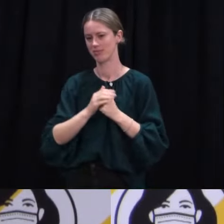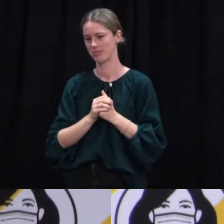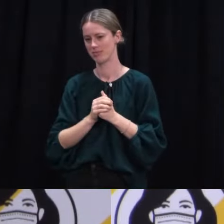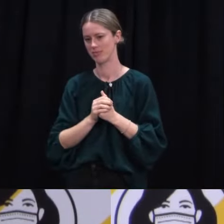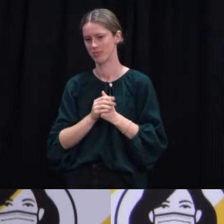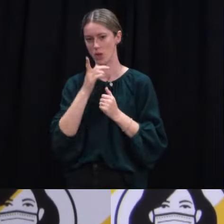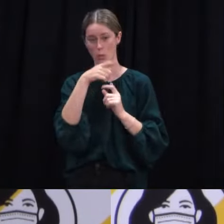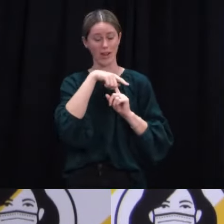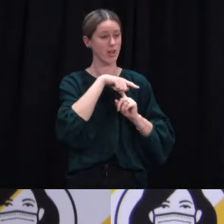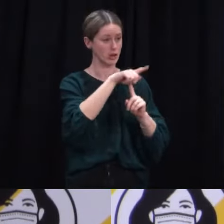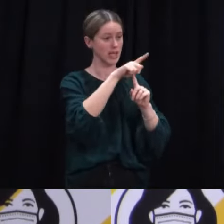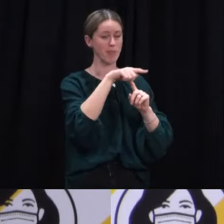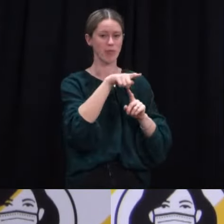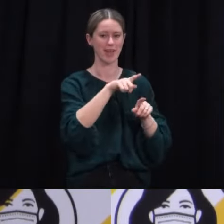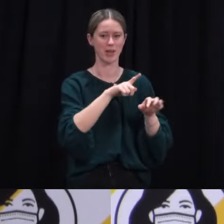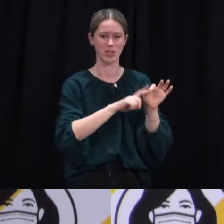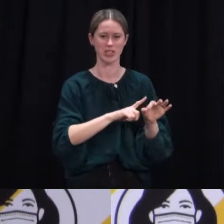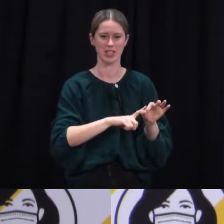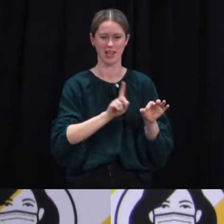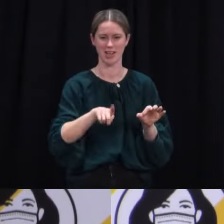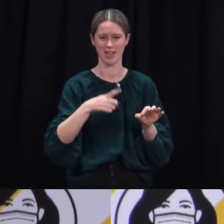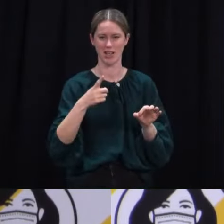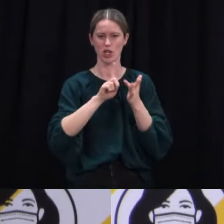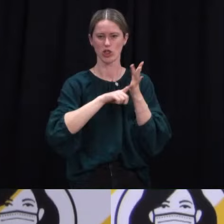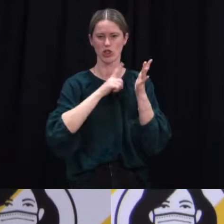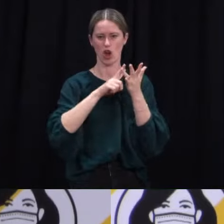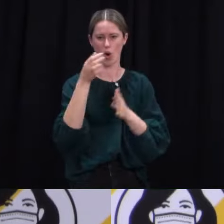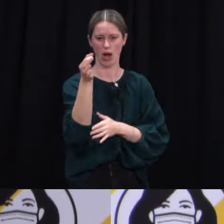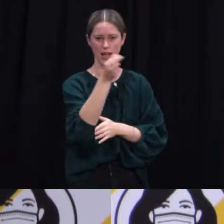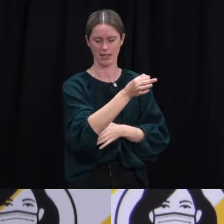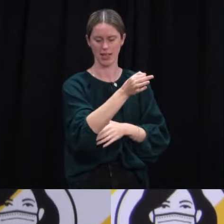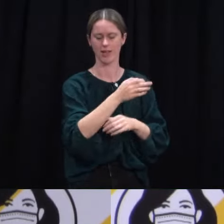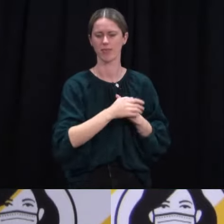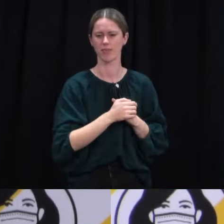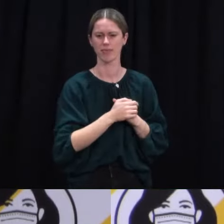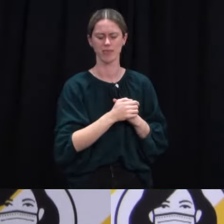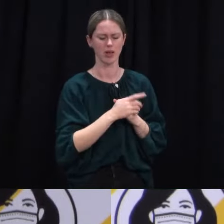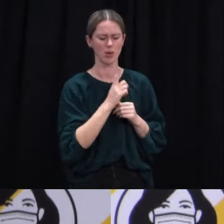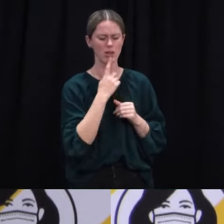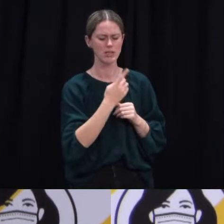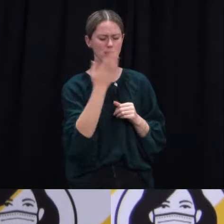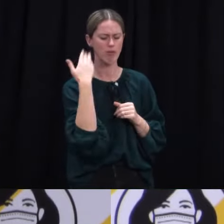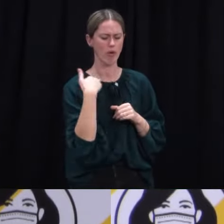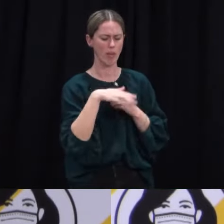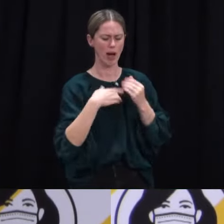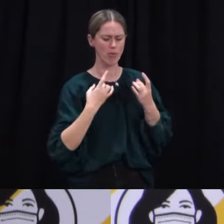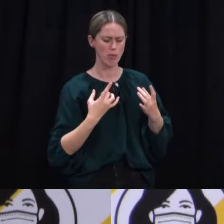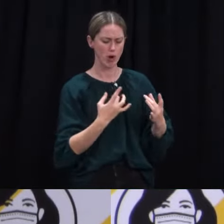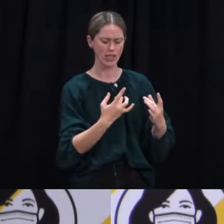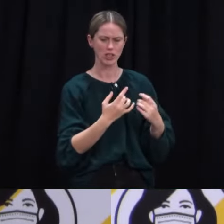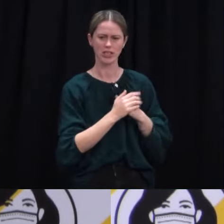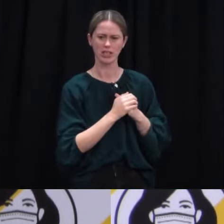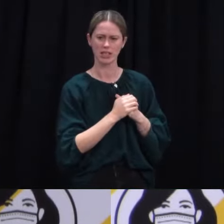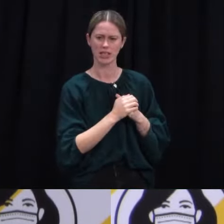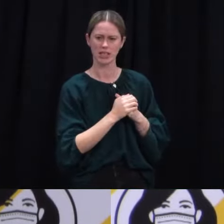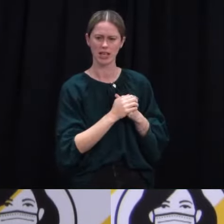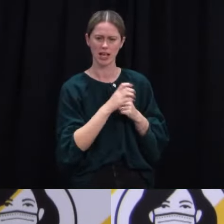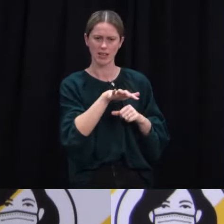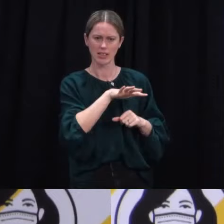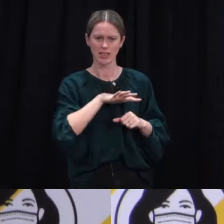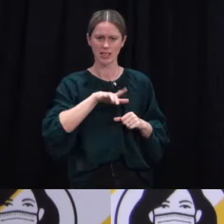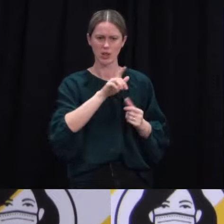It actually follows on from Derek's question. Given those comments and given what you said to Mark before about preparation being ongoing for Delta, you've got a situation where